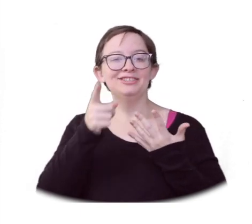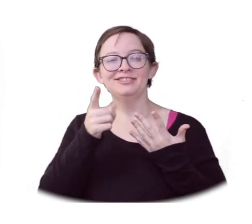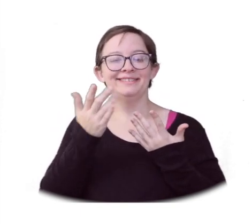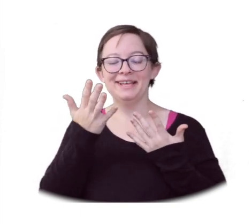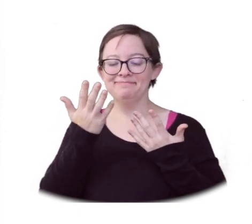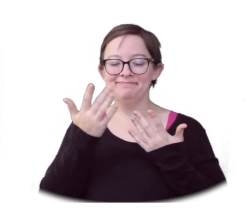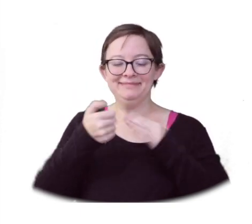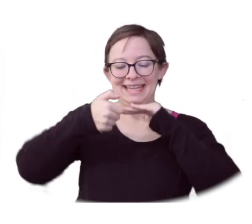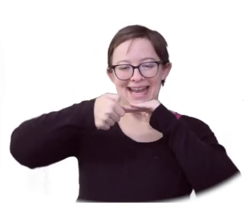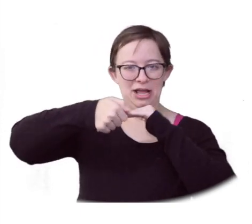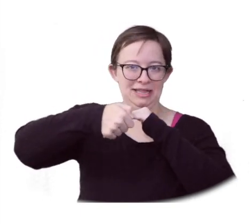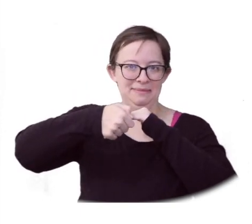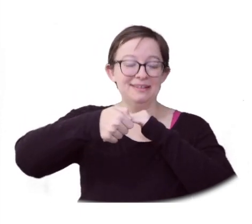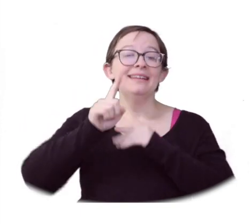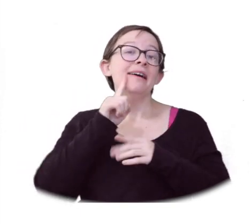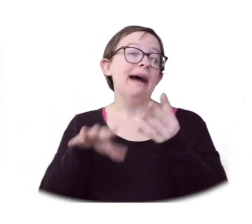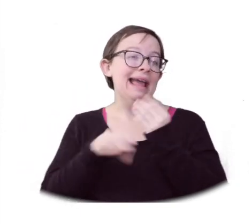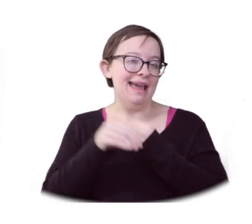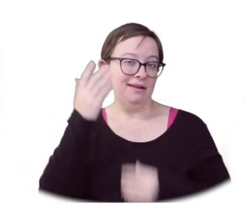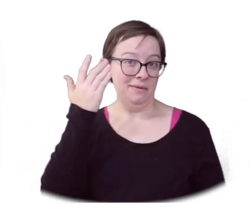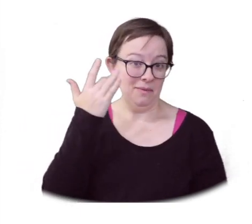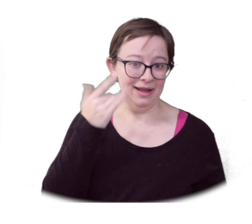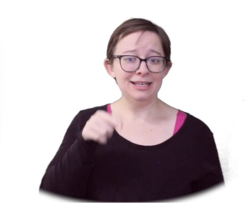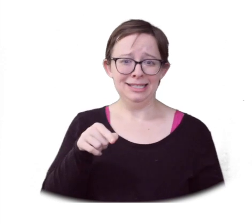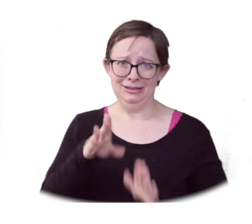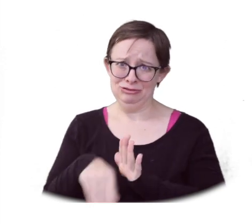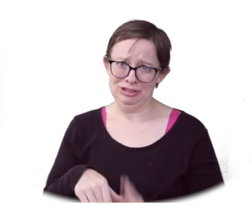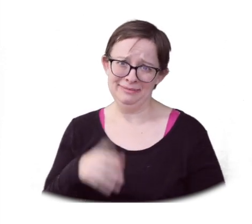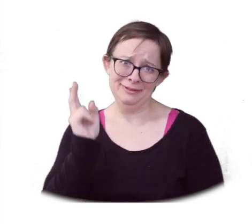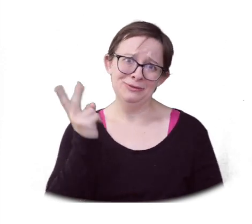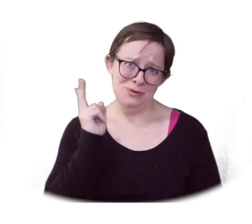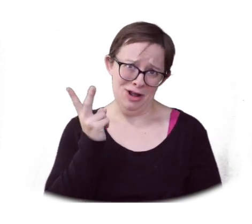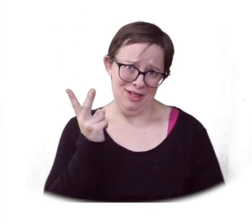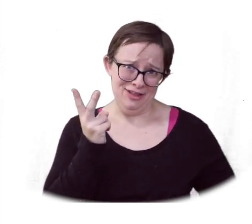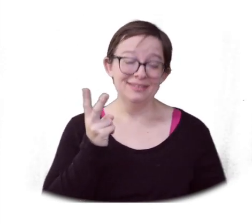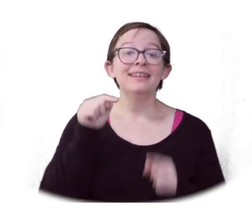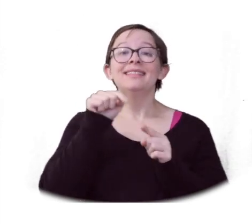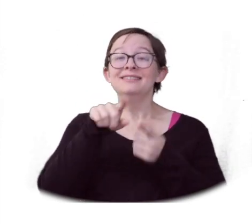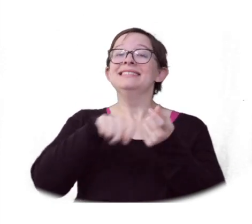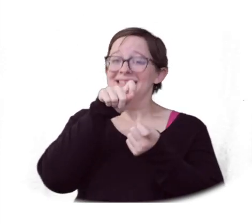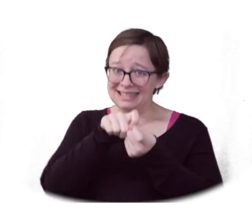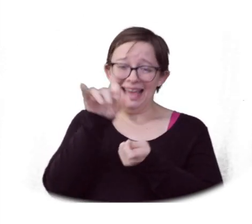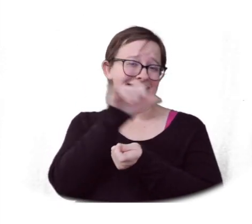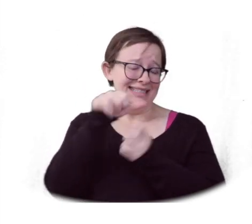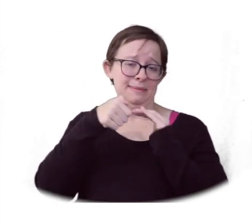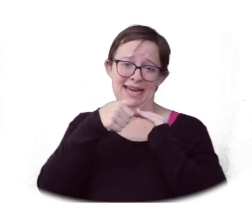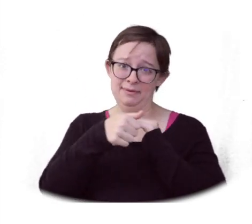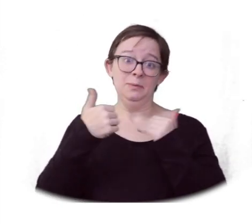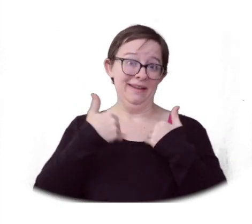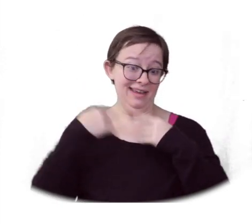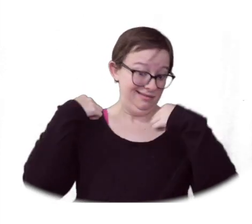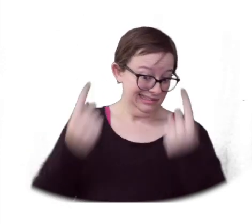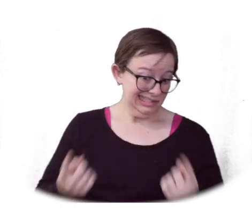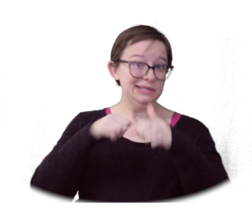thing is just nail clippers. Now, I put these on here because look how cheap they are, $2. These are the exact same